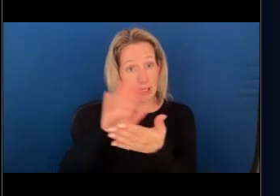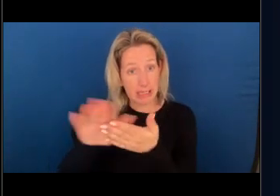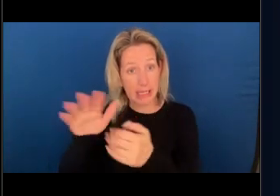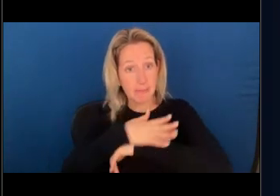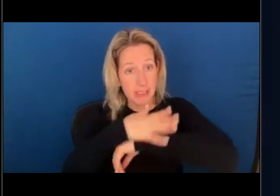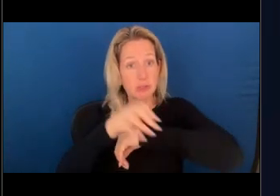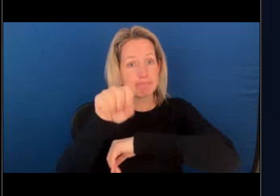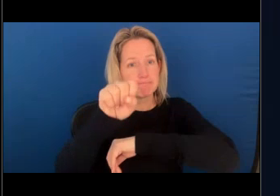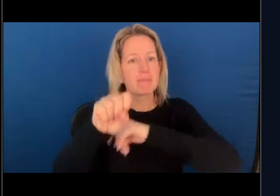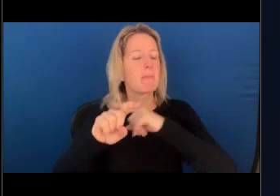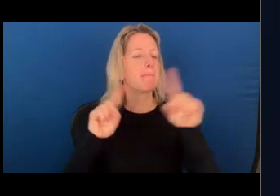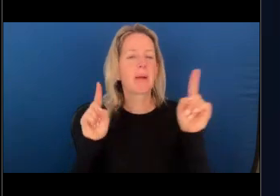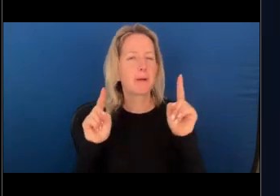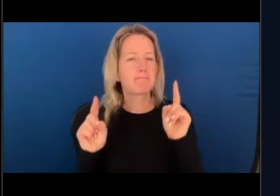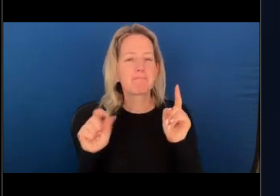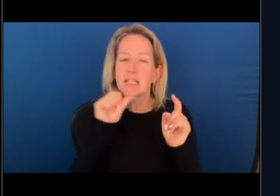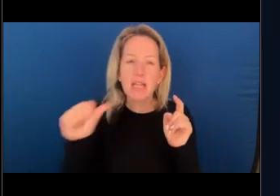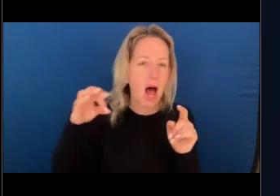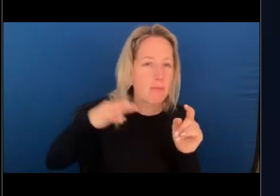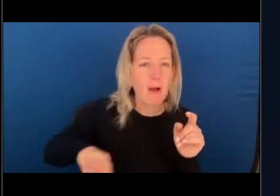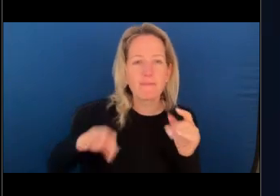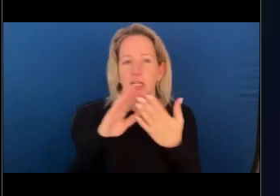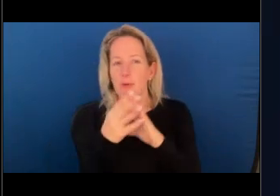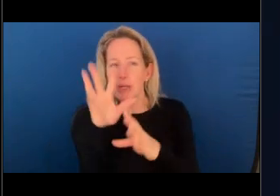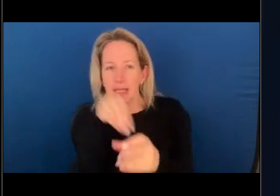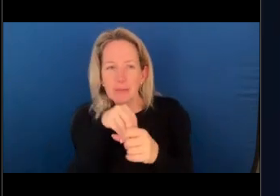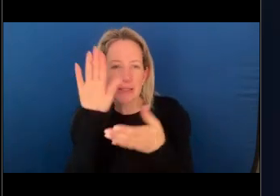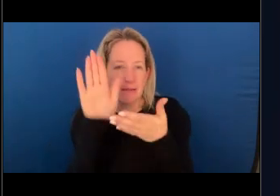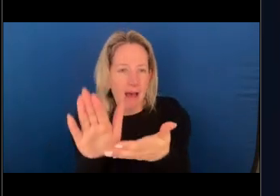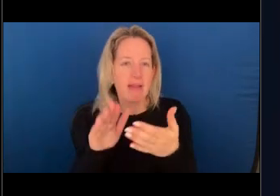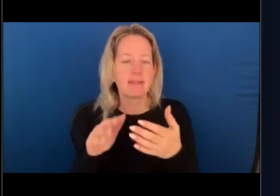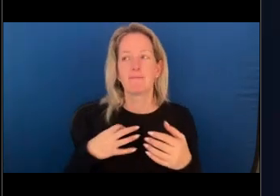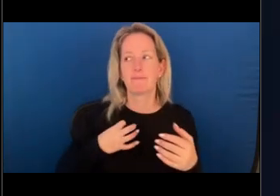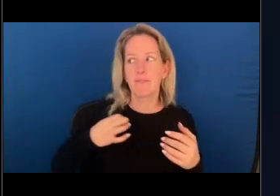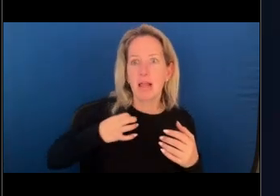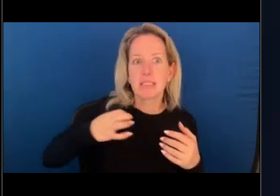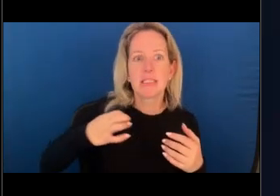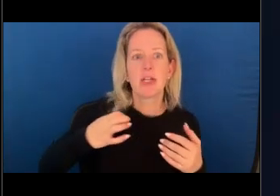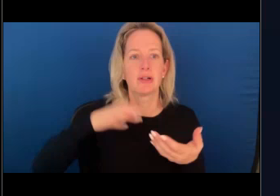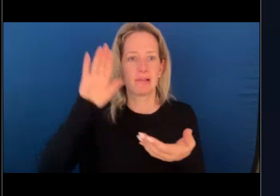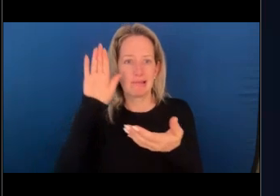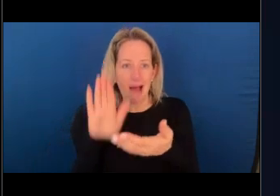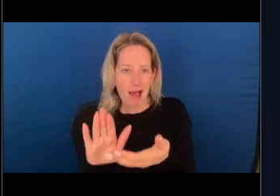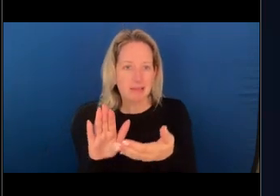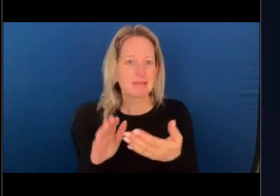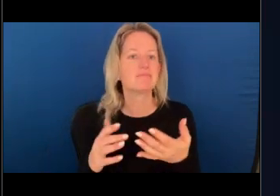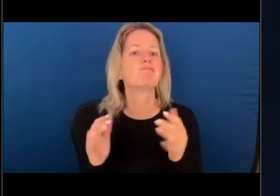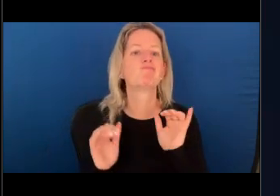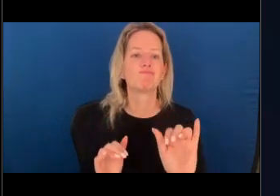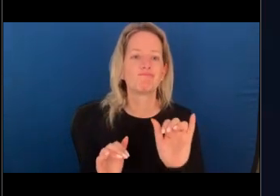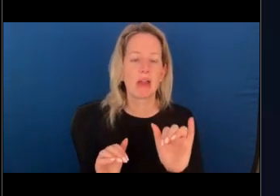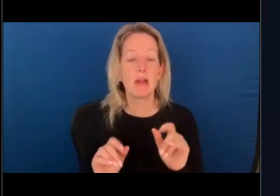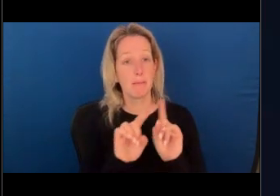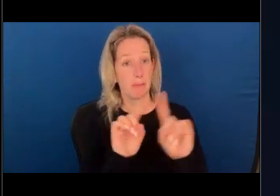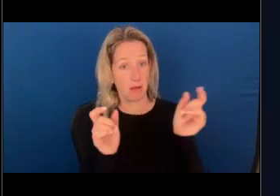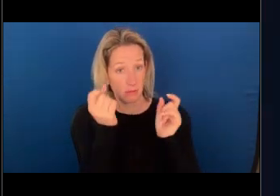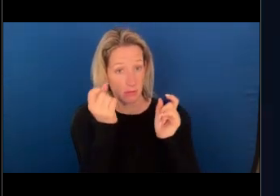sort of nonprofit community engagement in beach cleanup efforts and stuff like that. However, there is a really